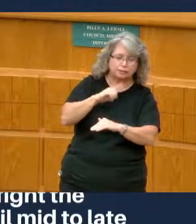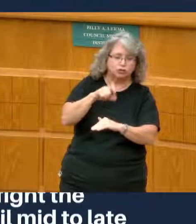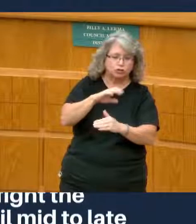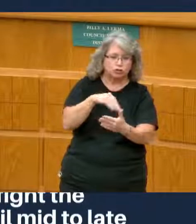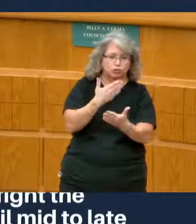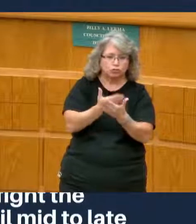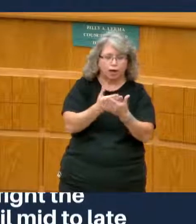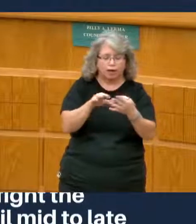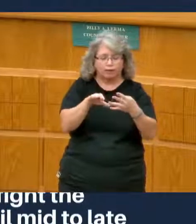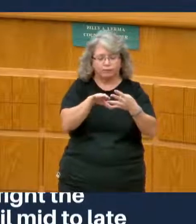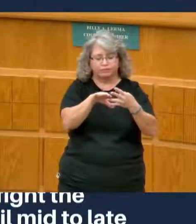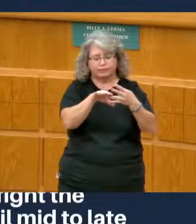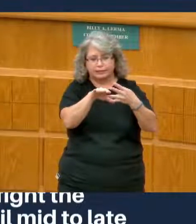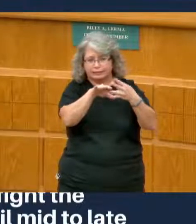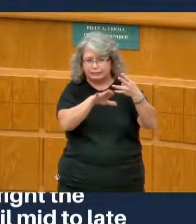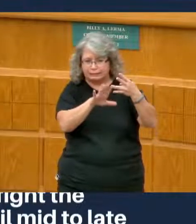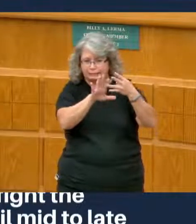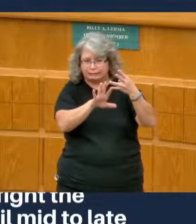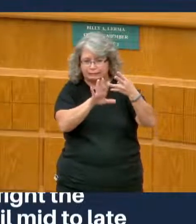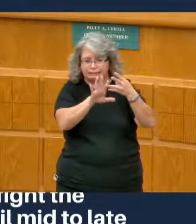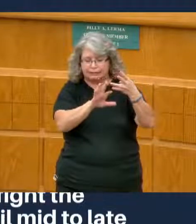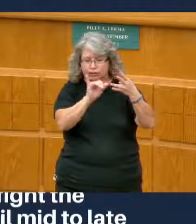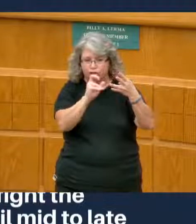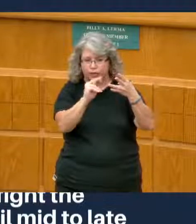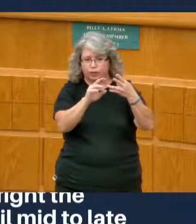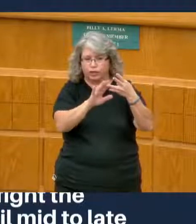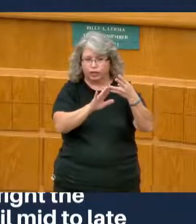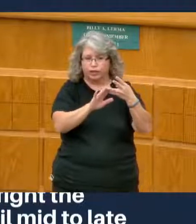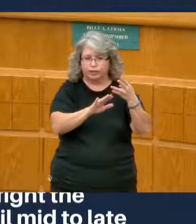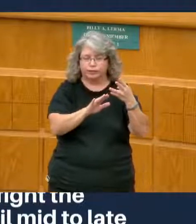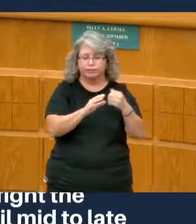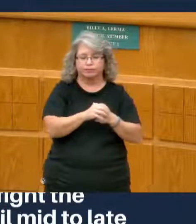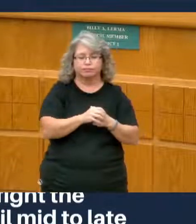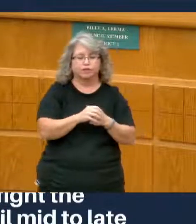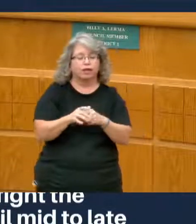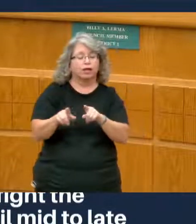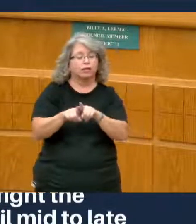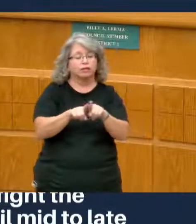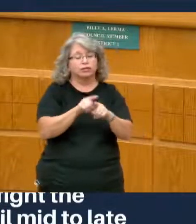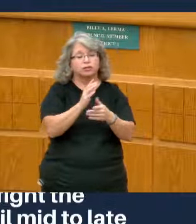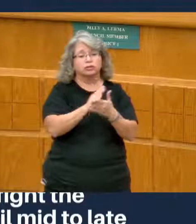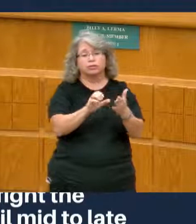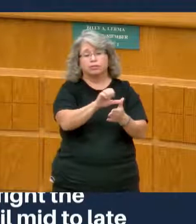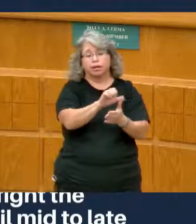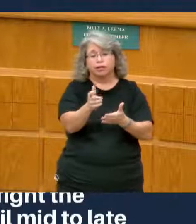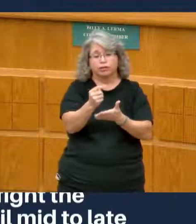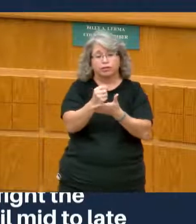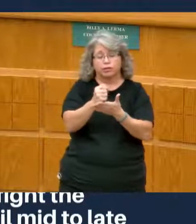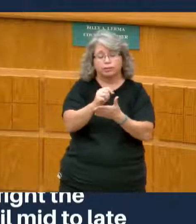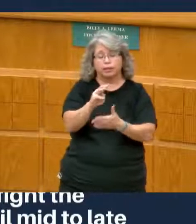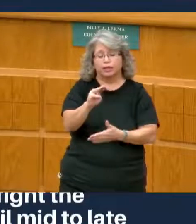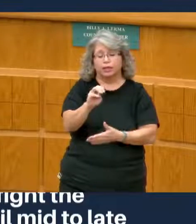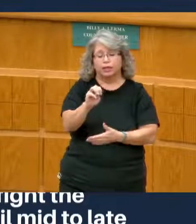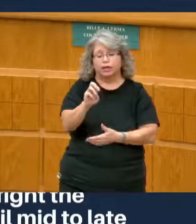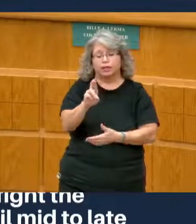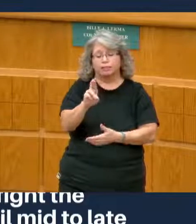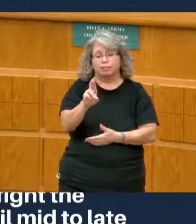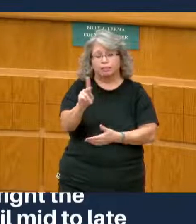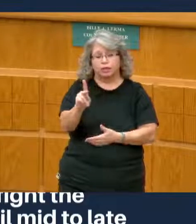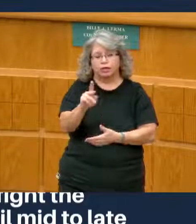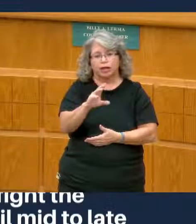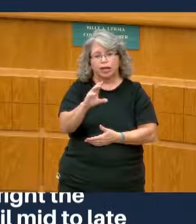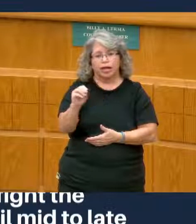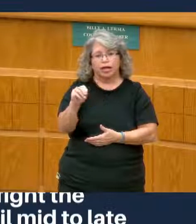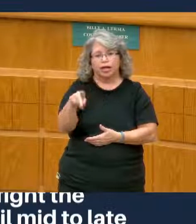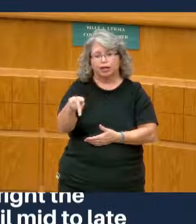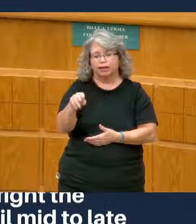mid-January to the end of January. There's also treatment. There's Merck and Pfizer have COVID-19 pills,